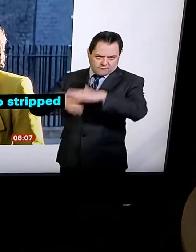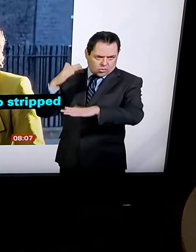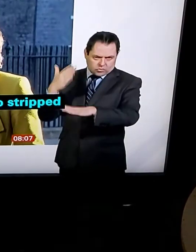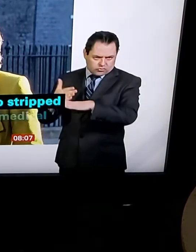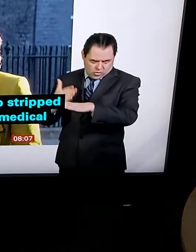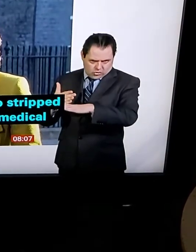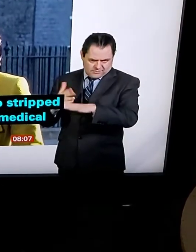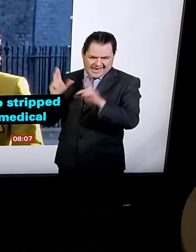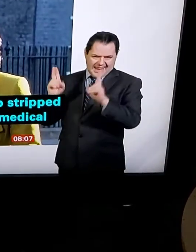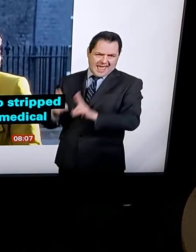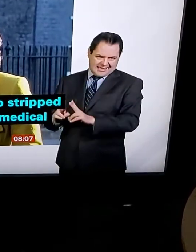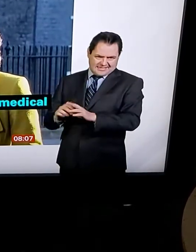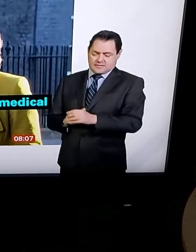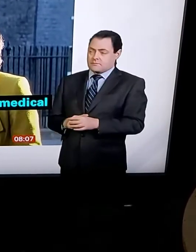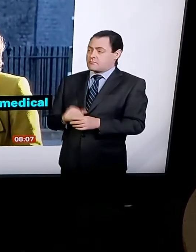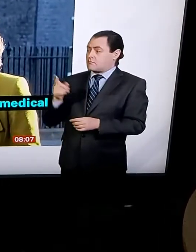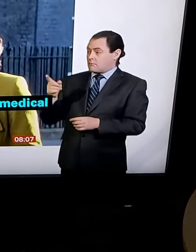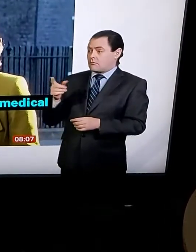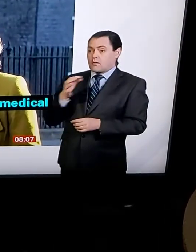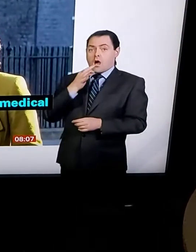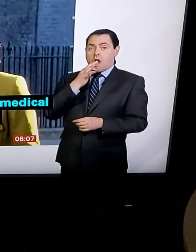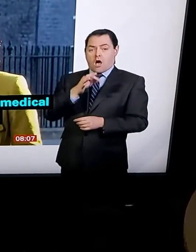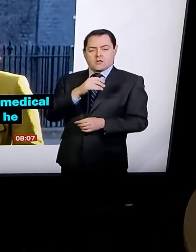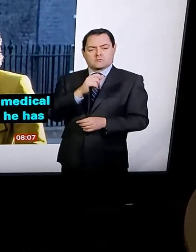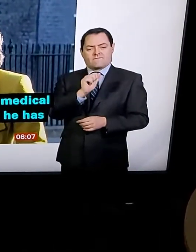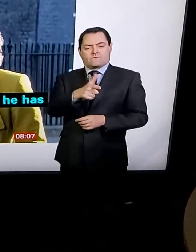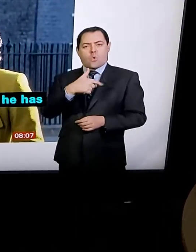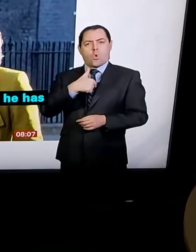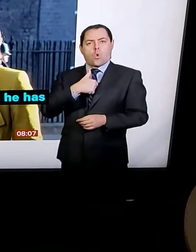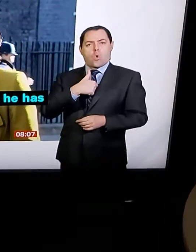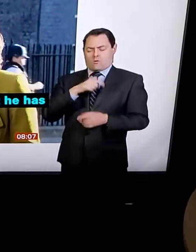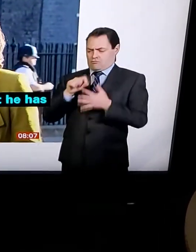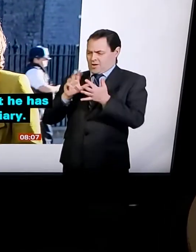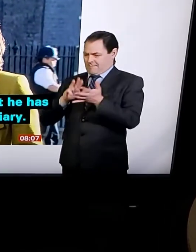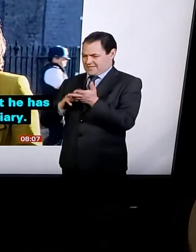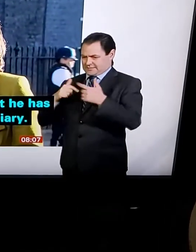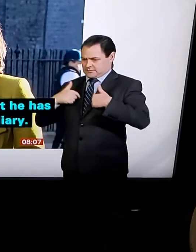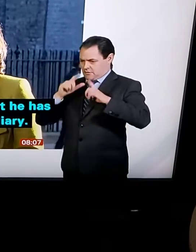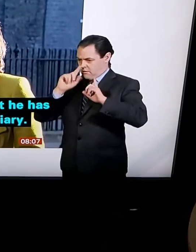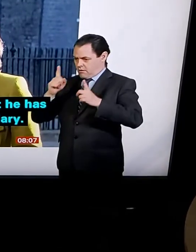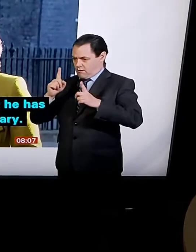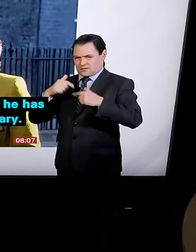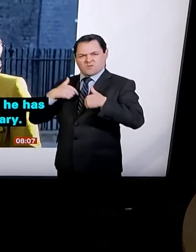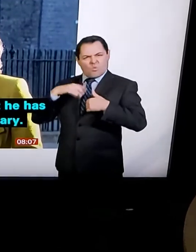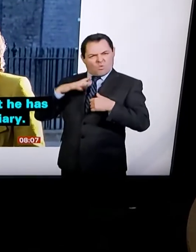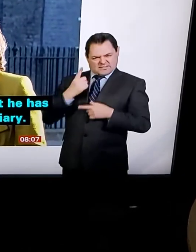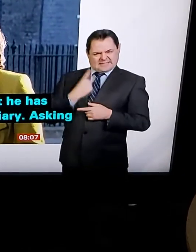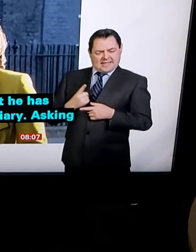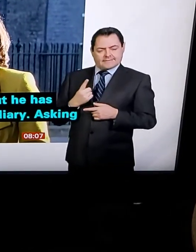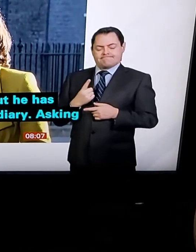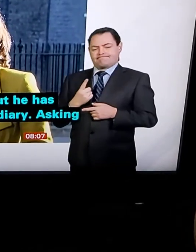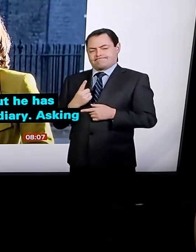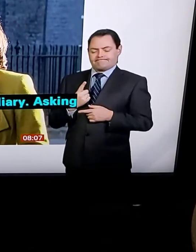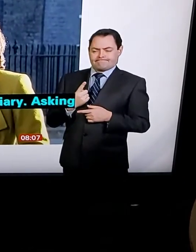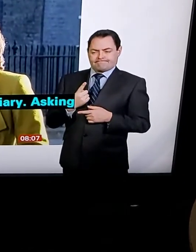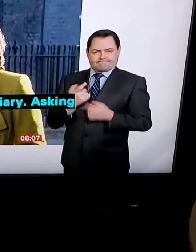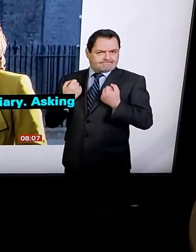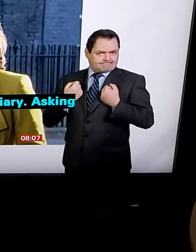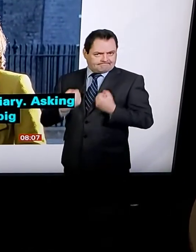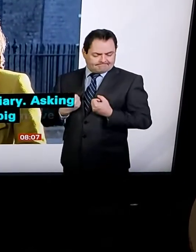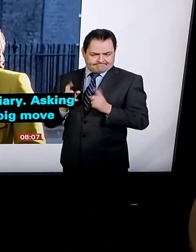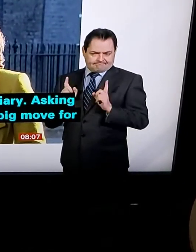Asking somebody else to deputise for him is a big move for any Prime Minister, and not one that any would really want to make unless there was no other option. Of course,